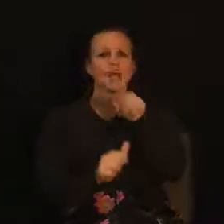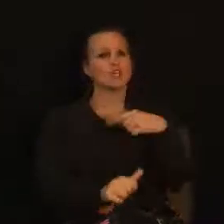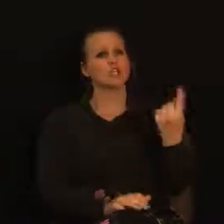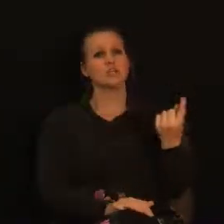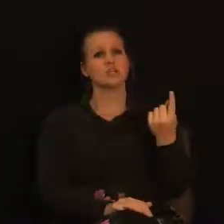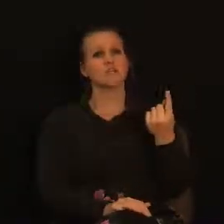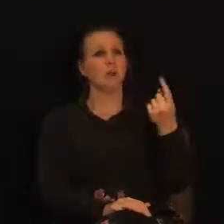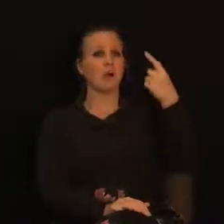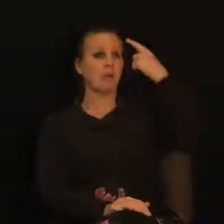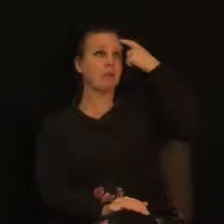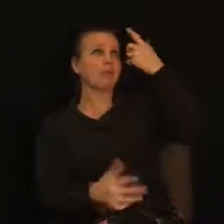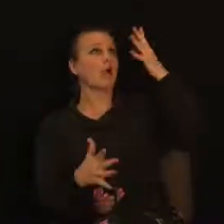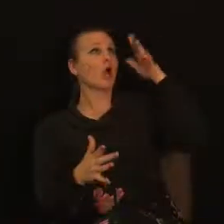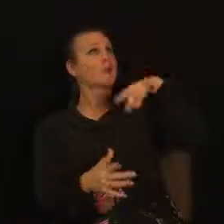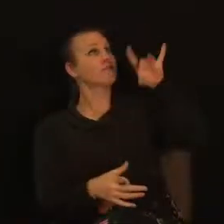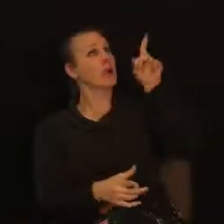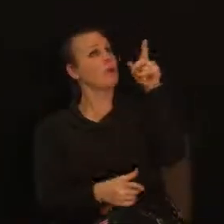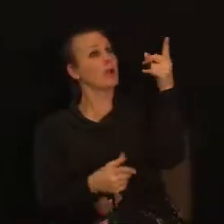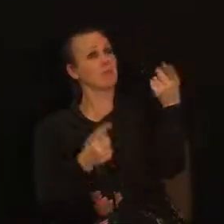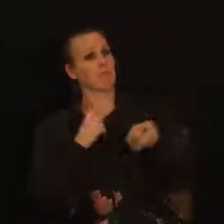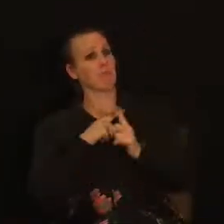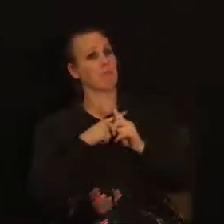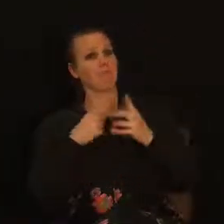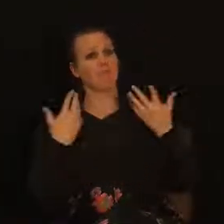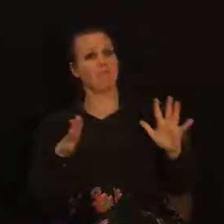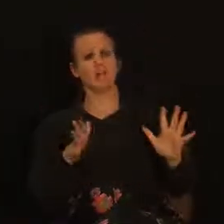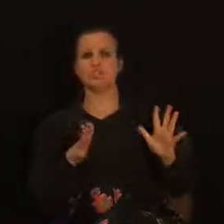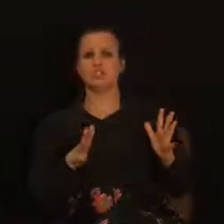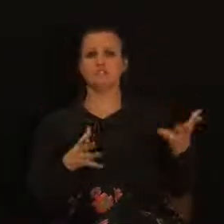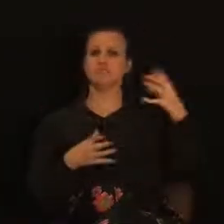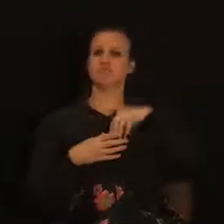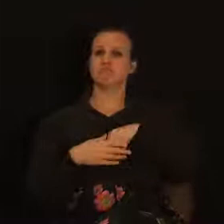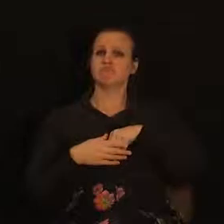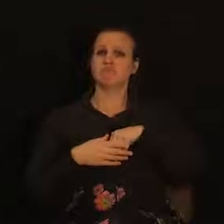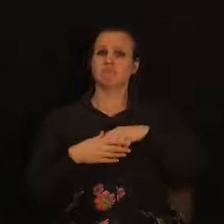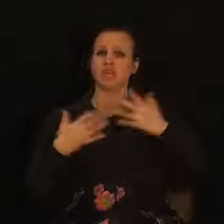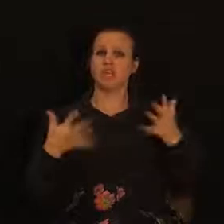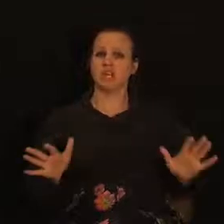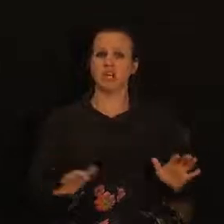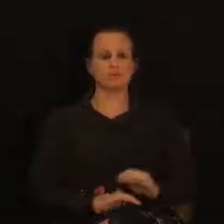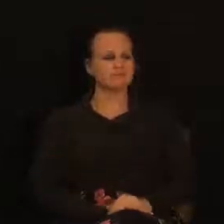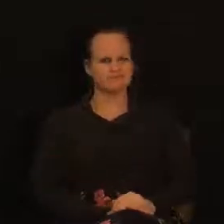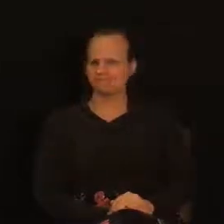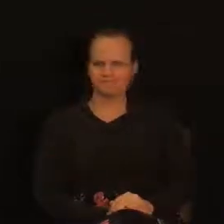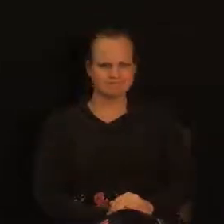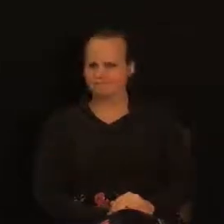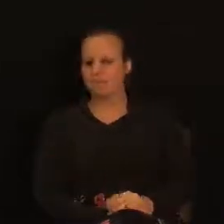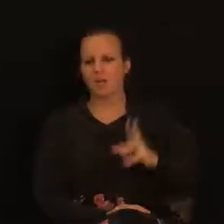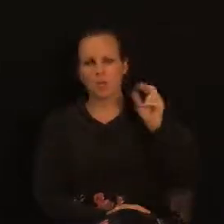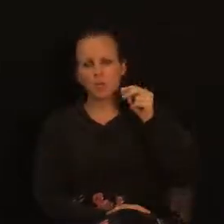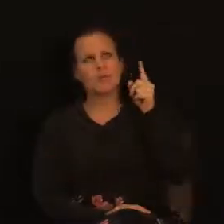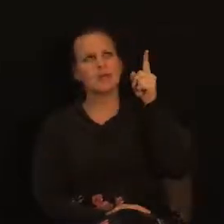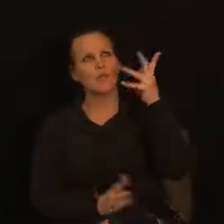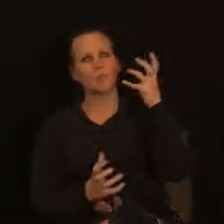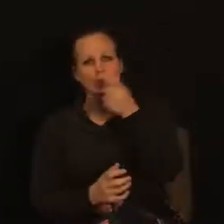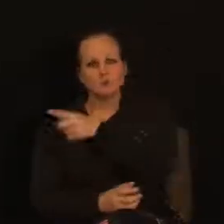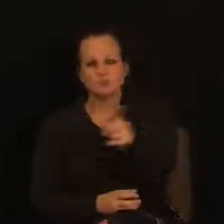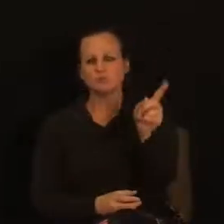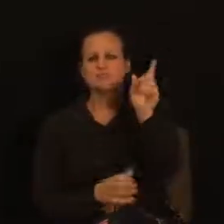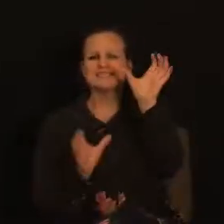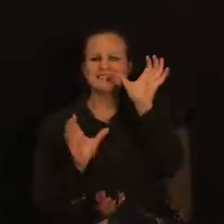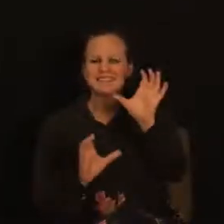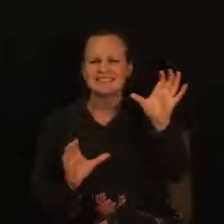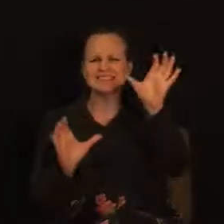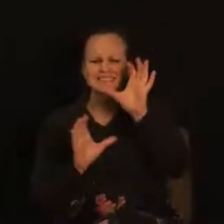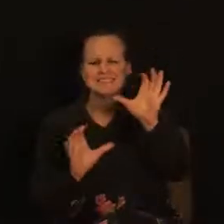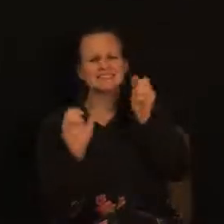you've already discovered him through a religious system, but he actually wants you to seek him because that is what